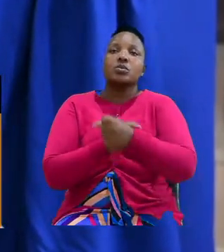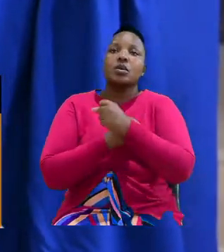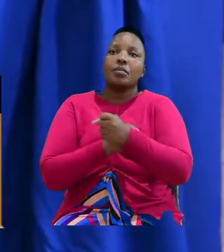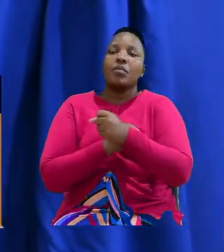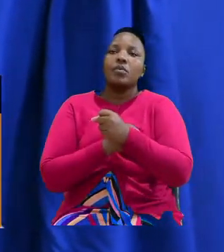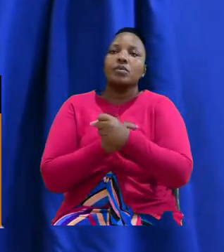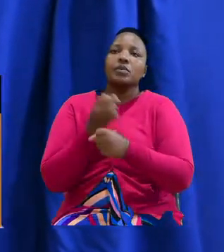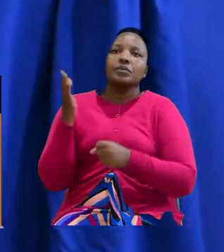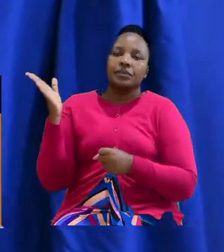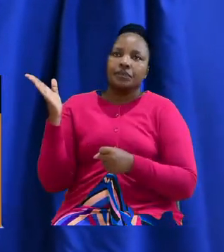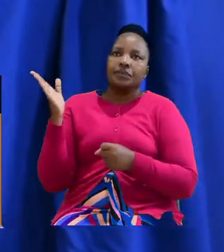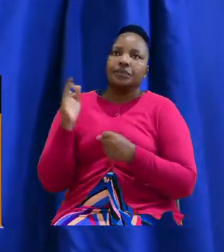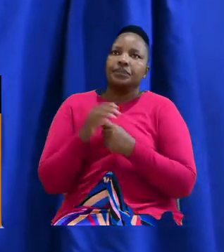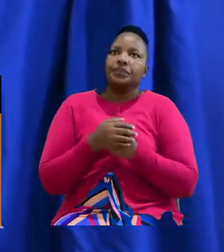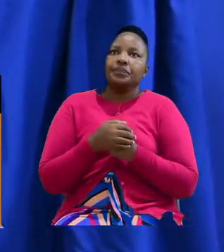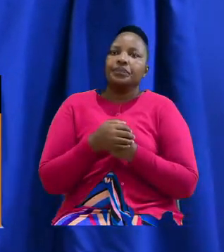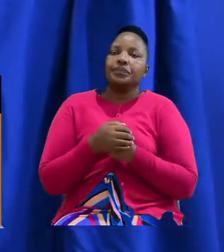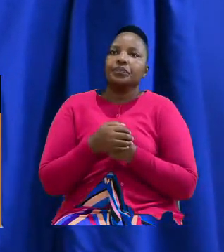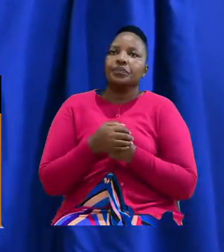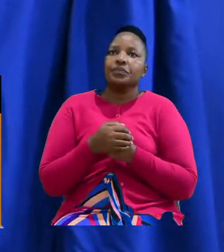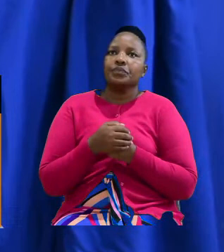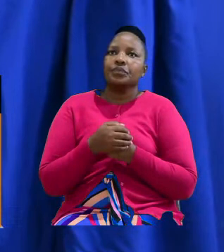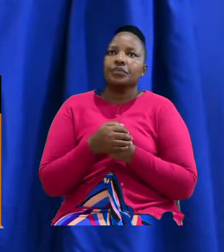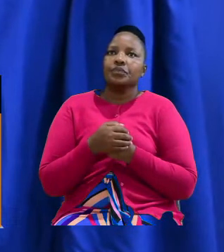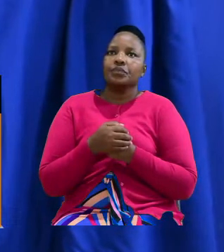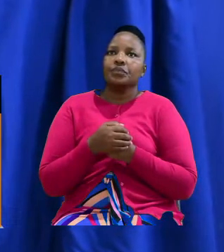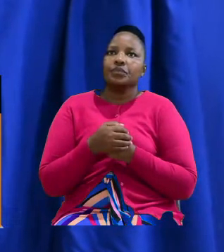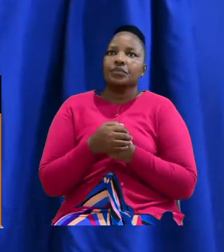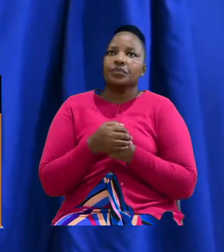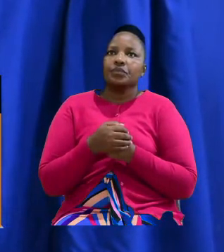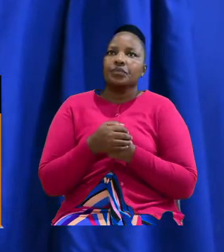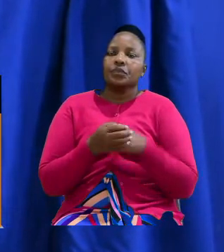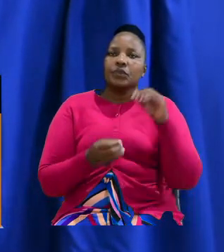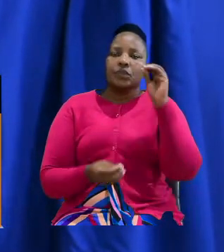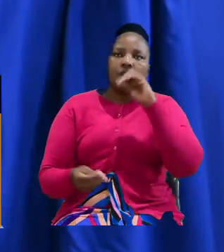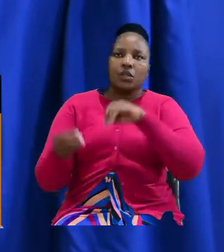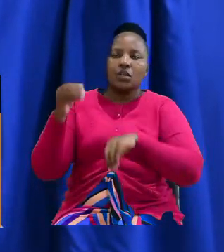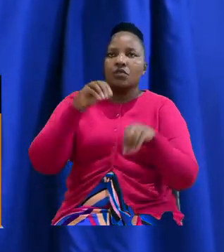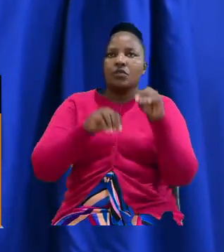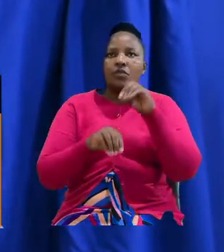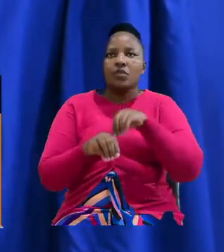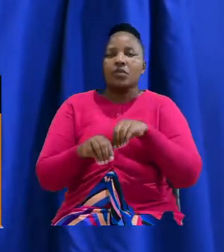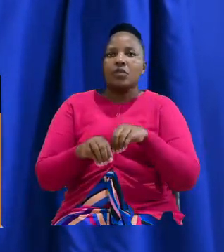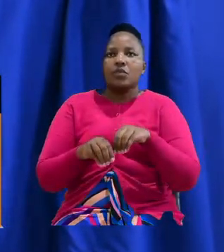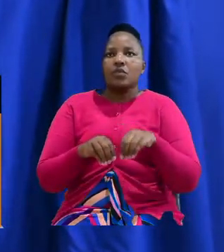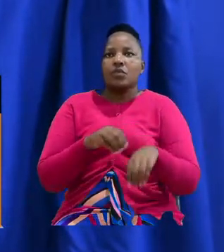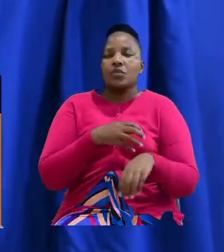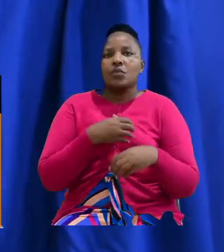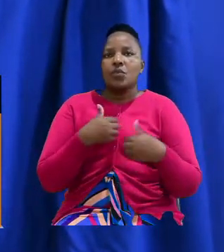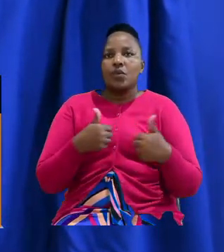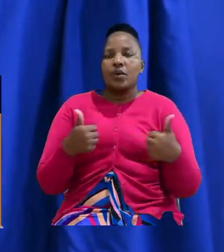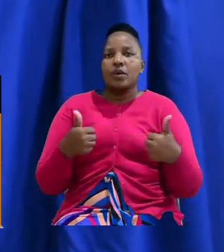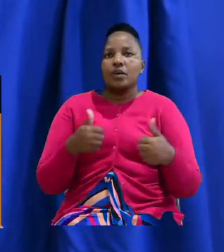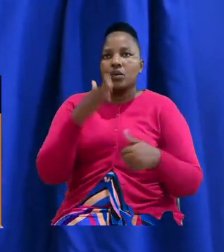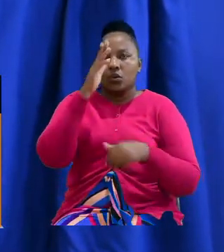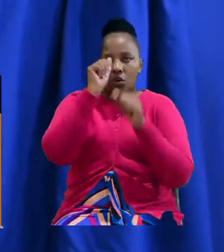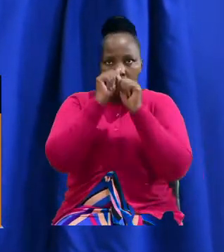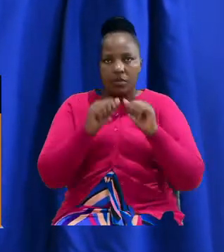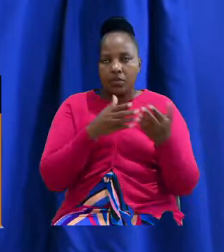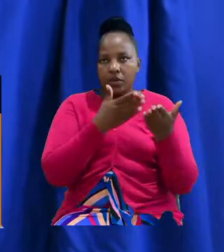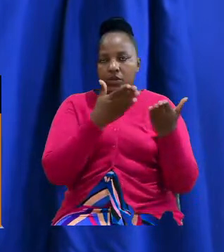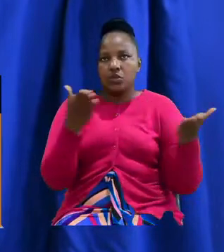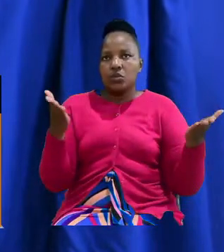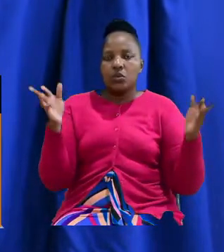come and join us and donate to us generously. May God bless you as